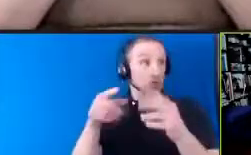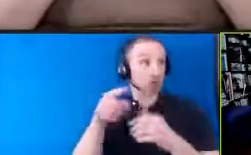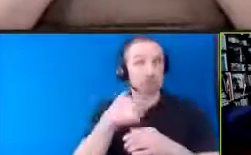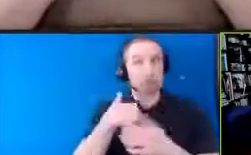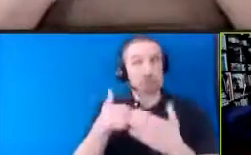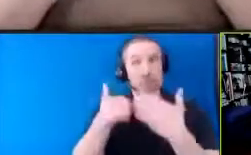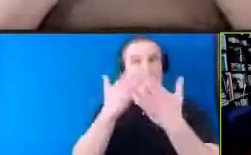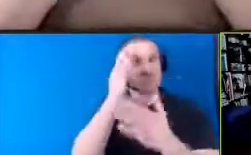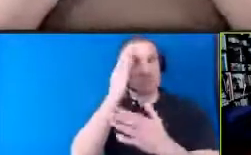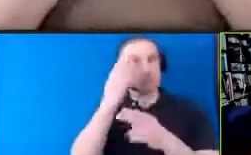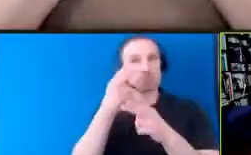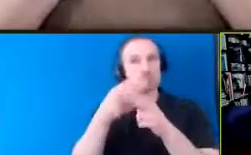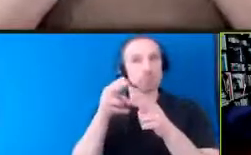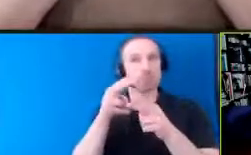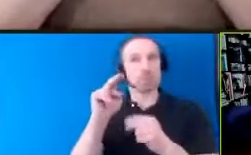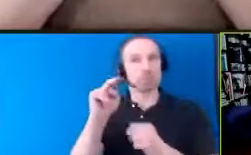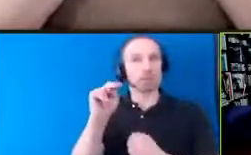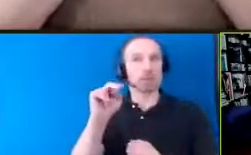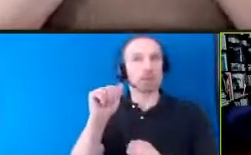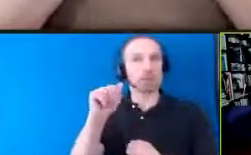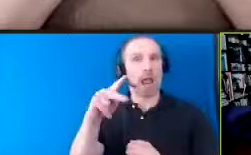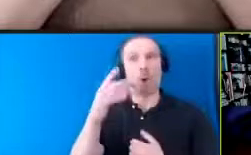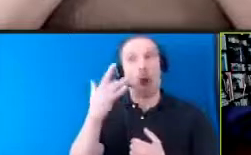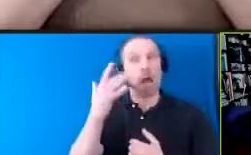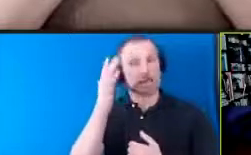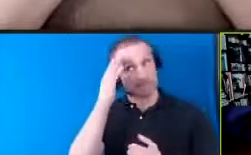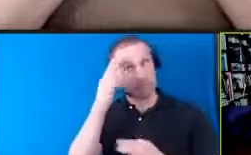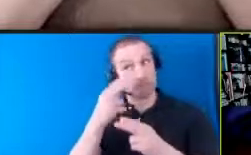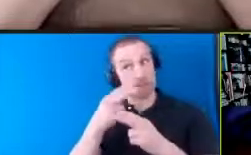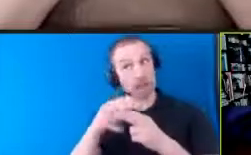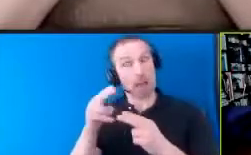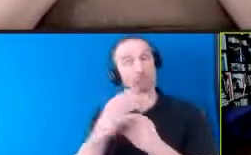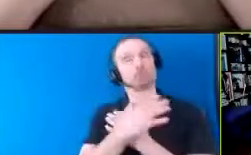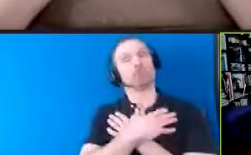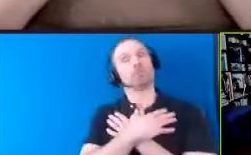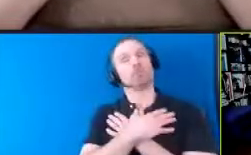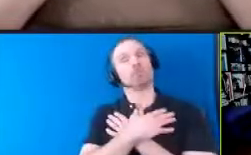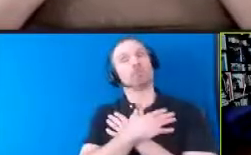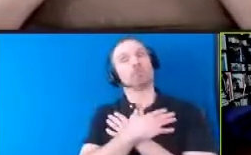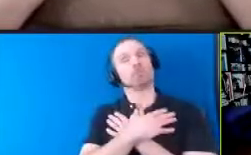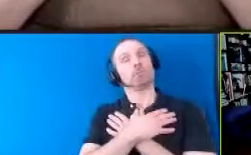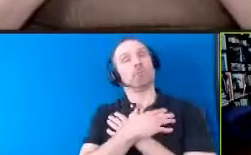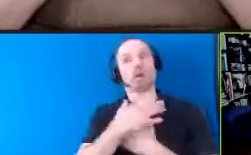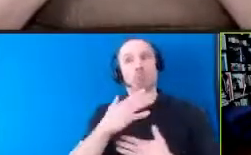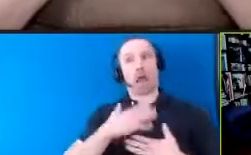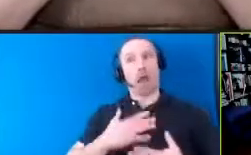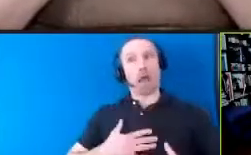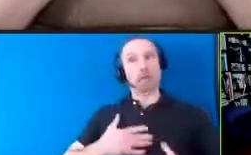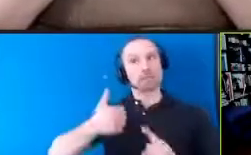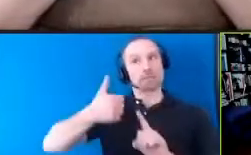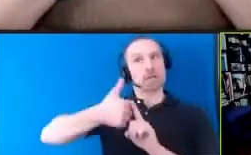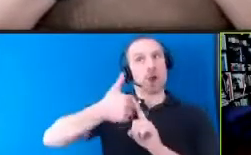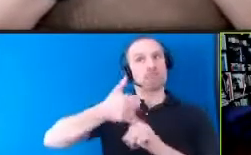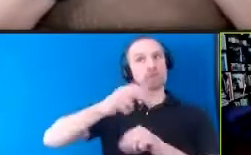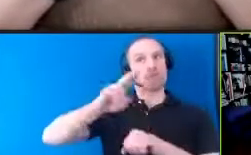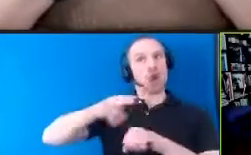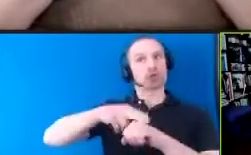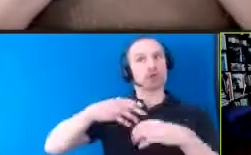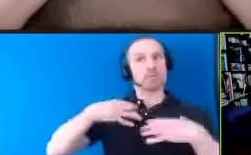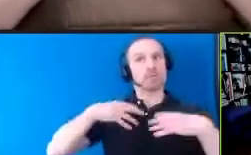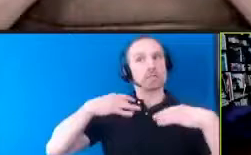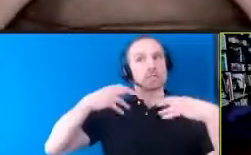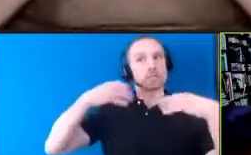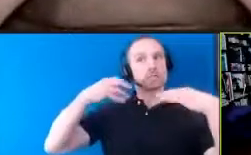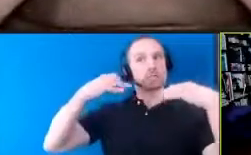lot of healing for us when we allow it to rest. And as you breathe in and out, inhale, feel your